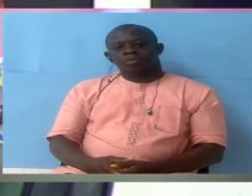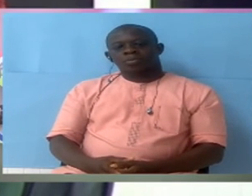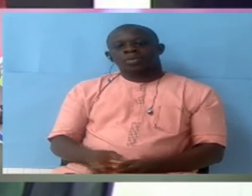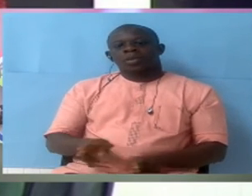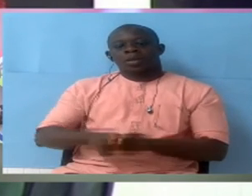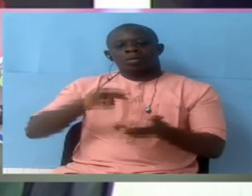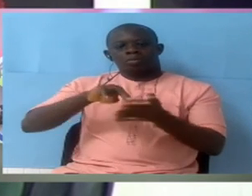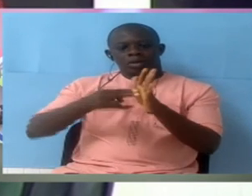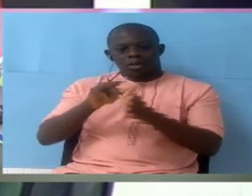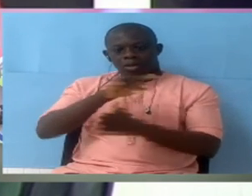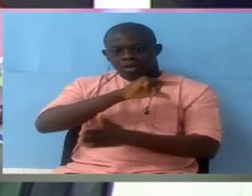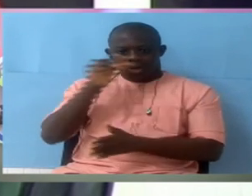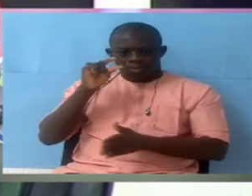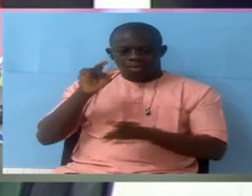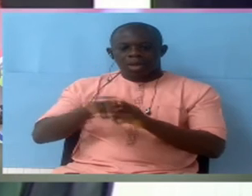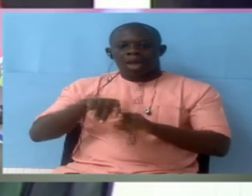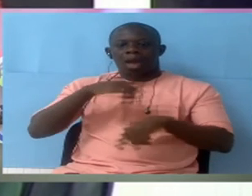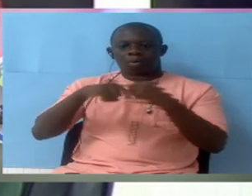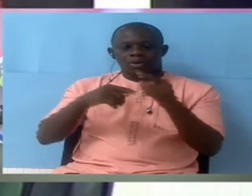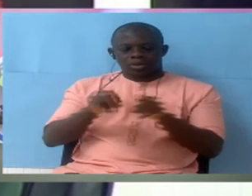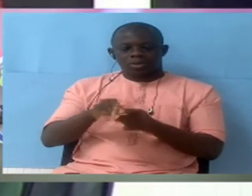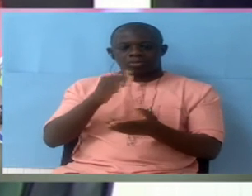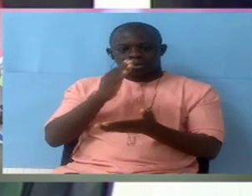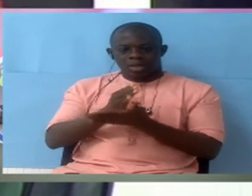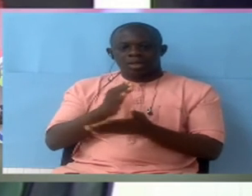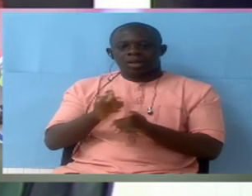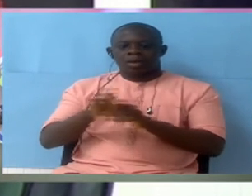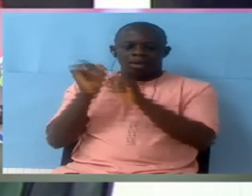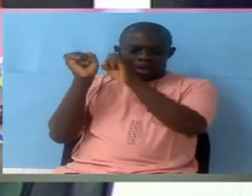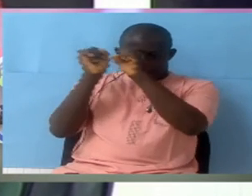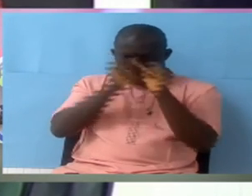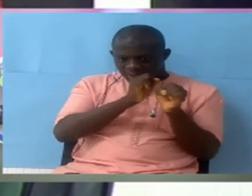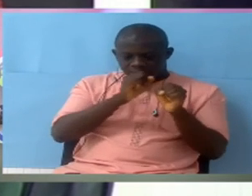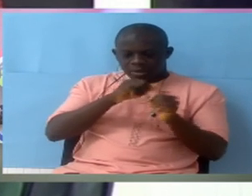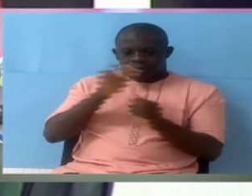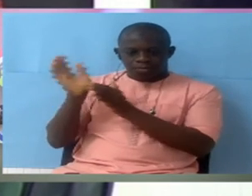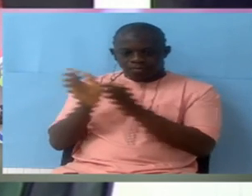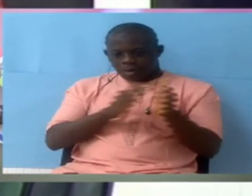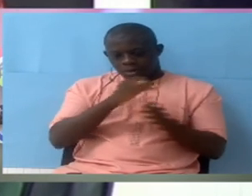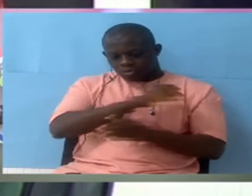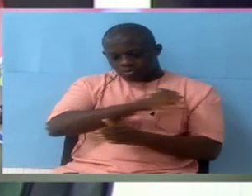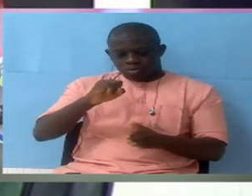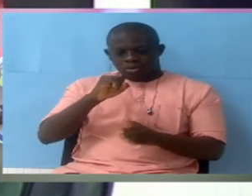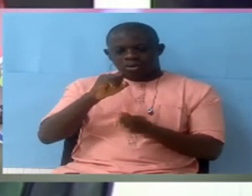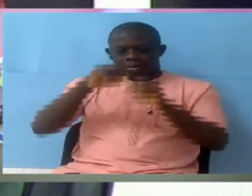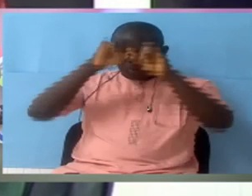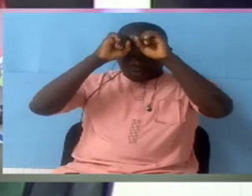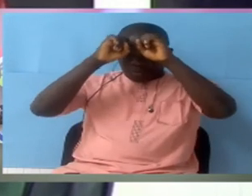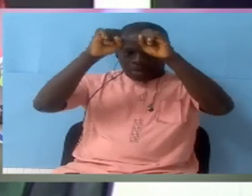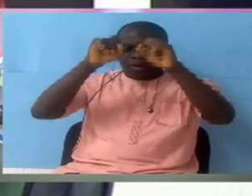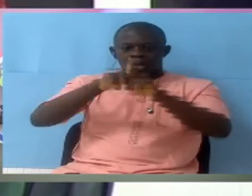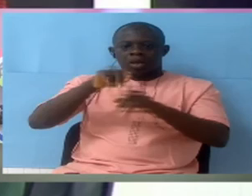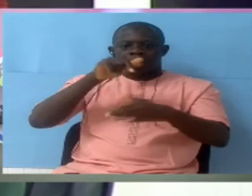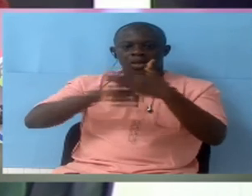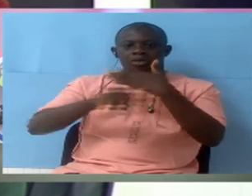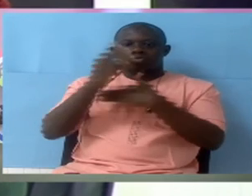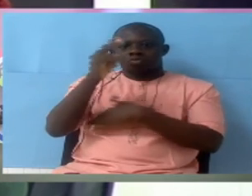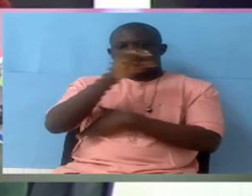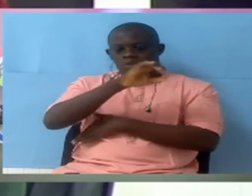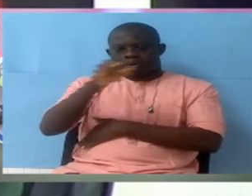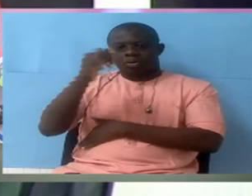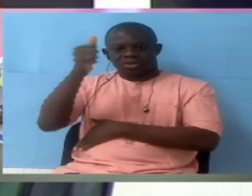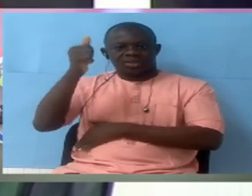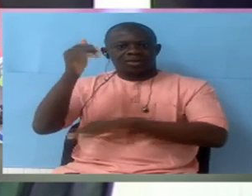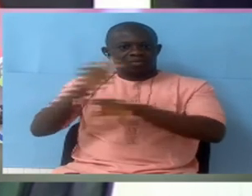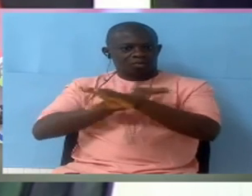of treason. Lo xamne woné na né dañ doon nuba li nga xamne yek nañ ko ci mbir xew xew. In 2006 by then.